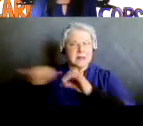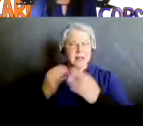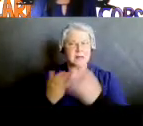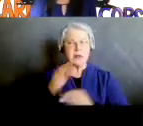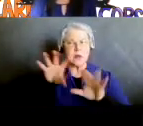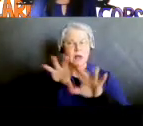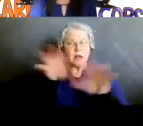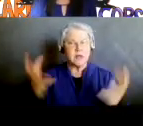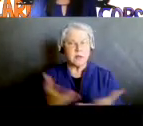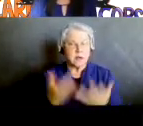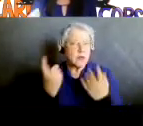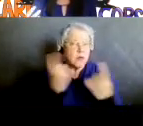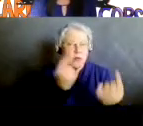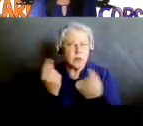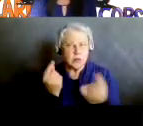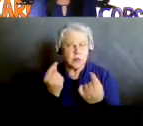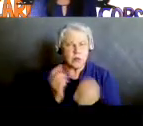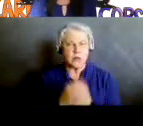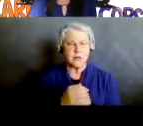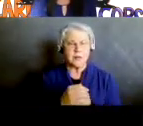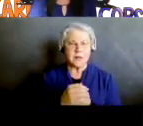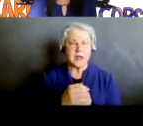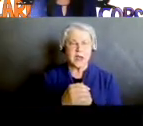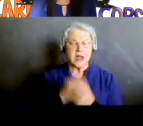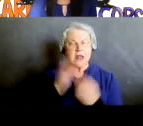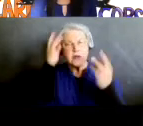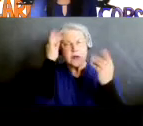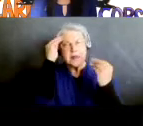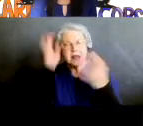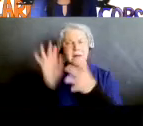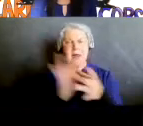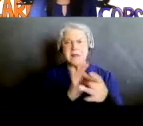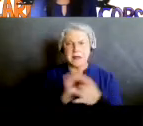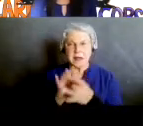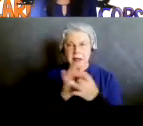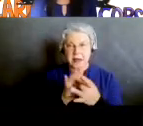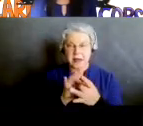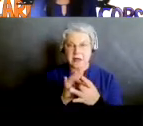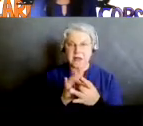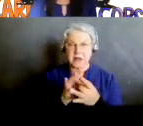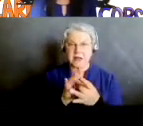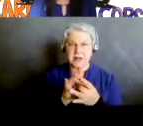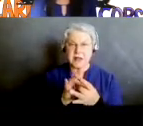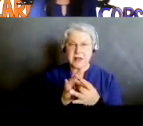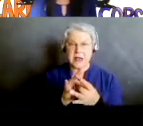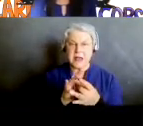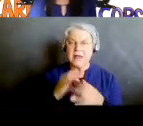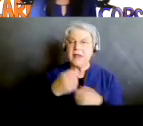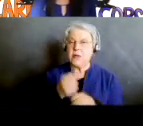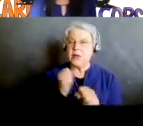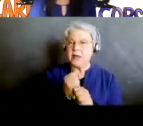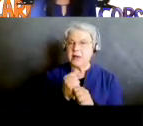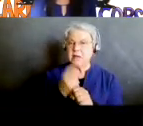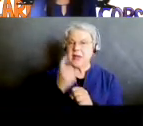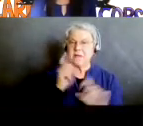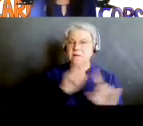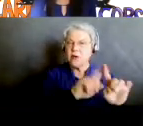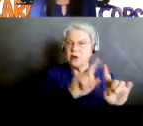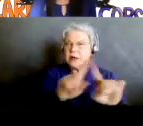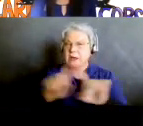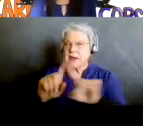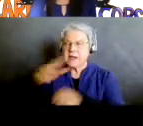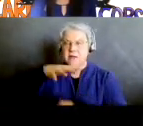us? So I want to think about these connections we can make across these not so disparate sites